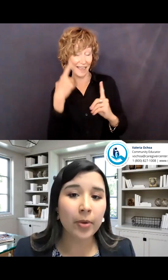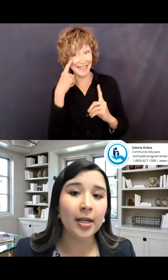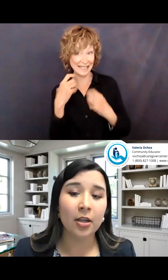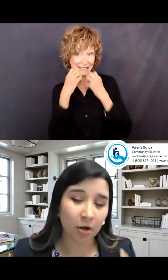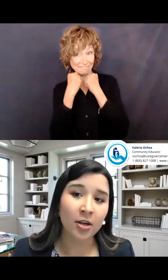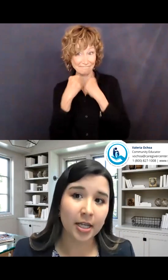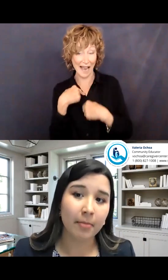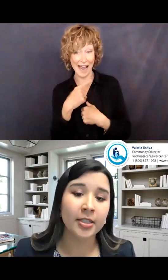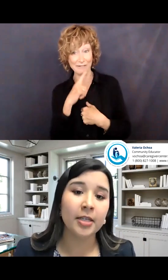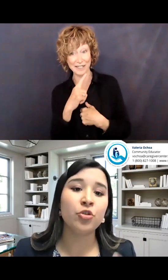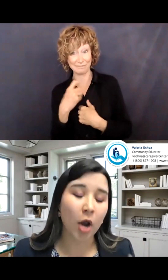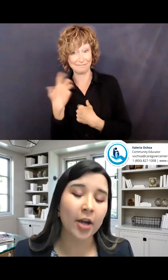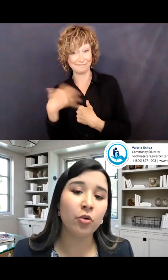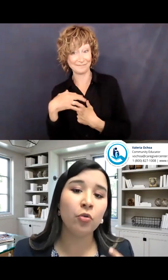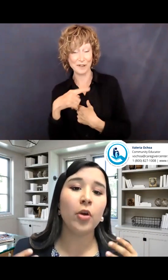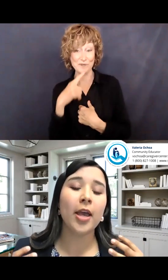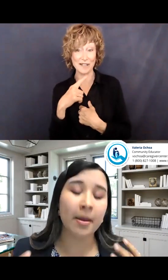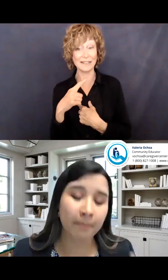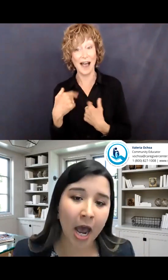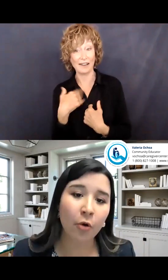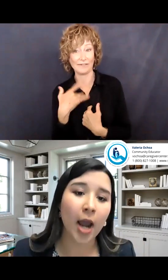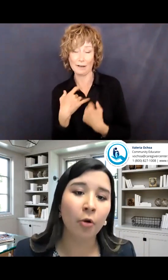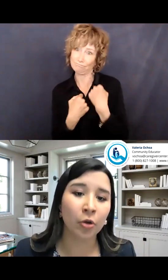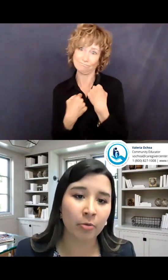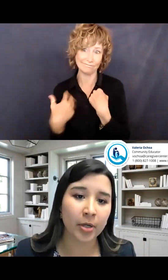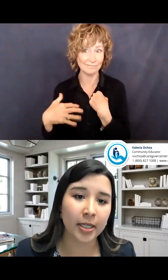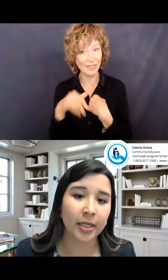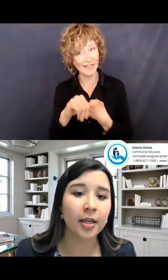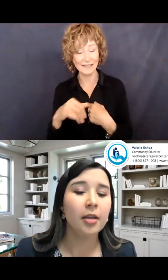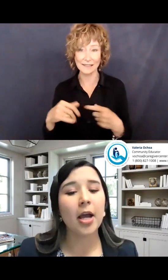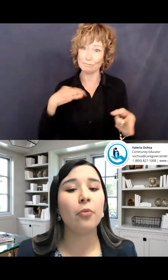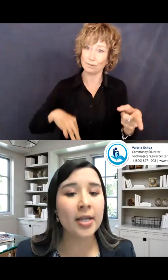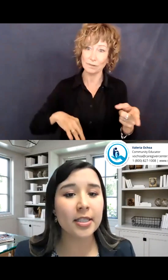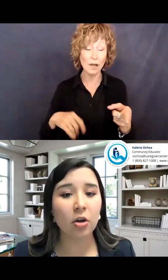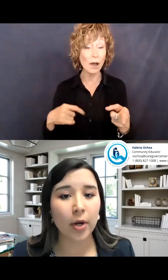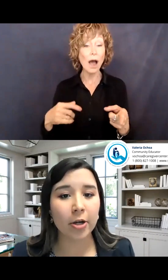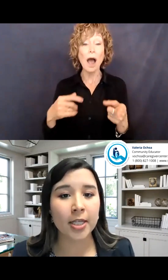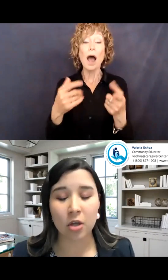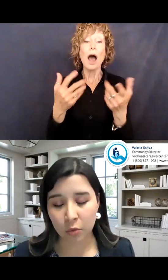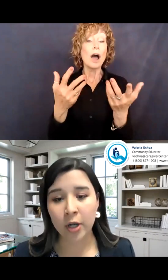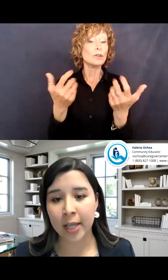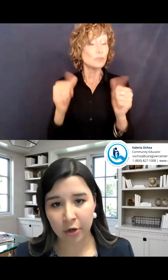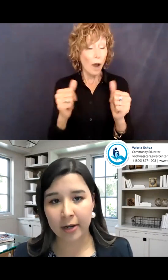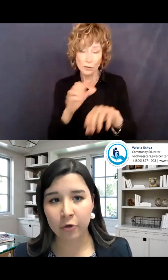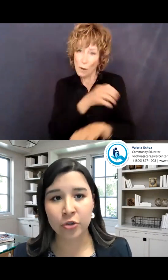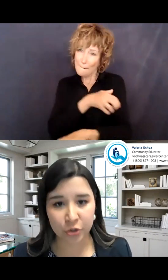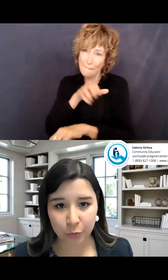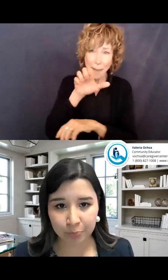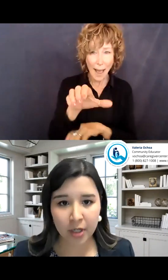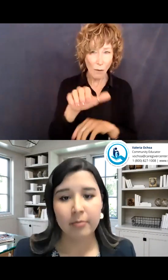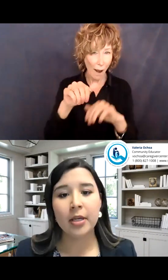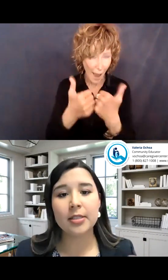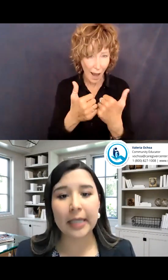I really, alongside my team, try to empower our community by raising awareness on what caregivers